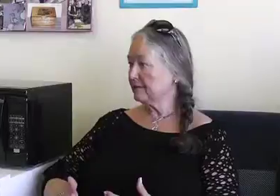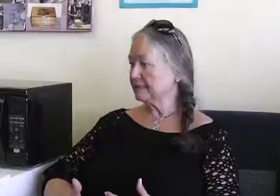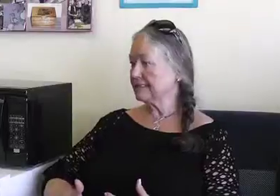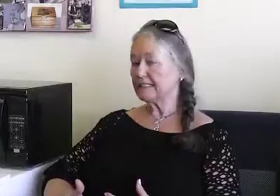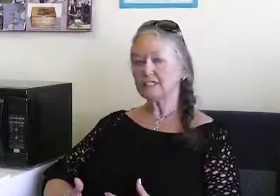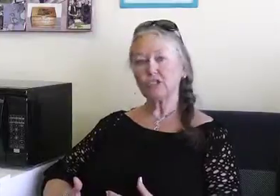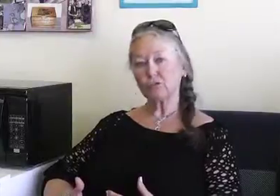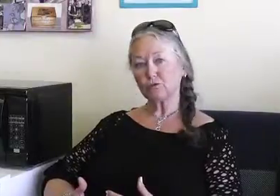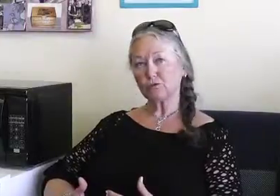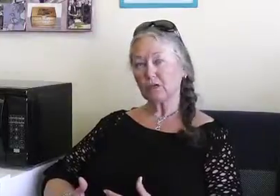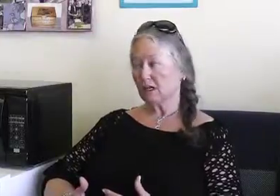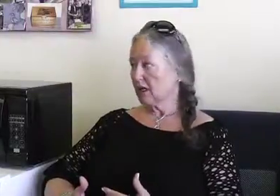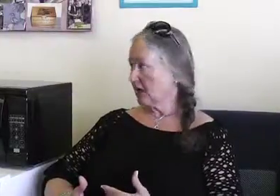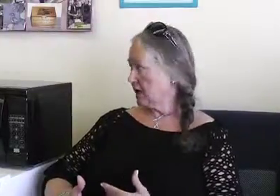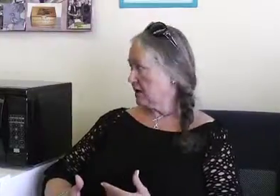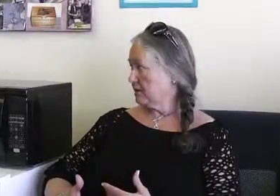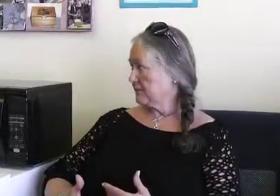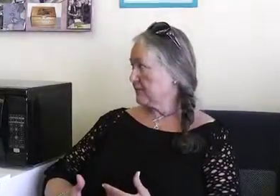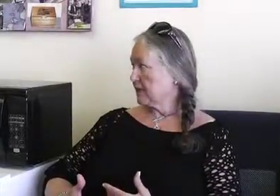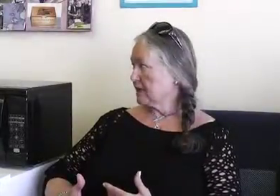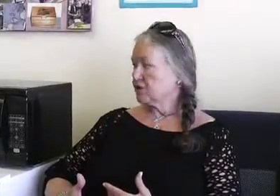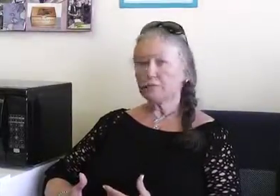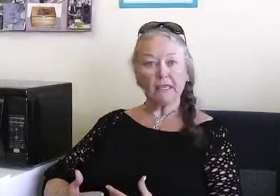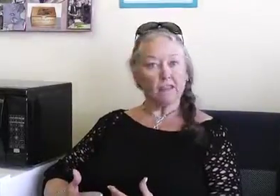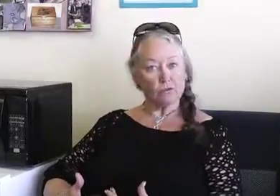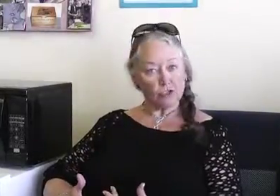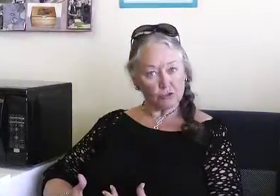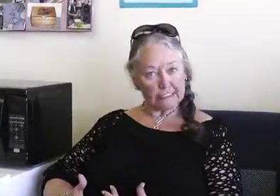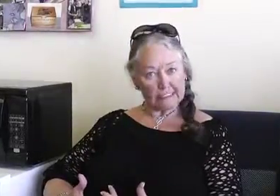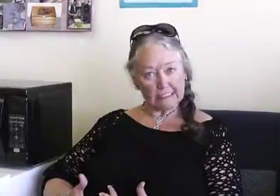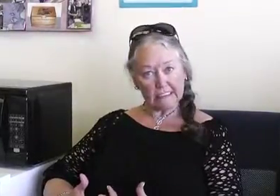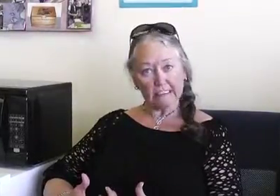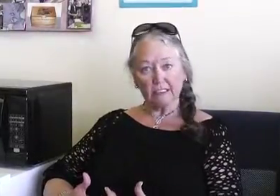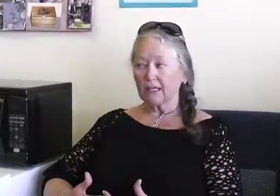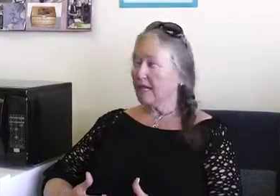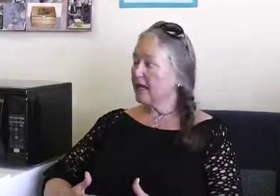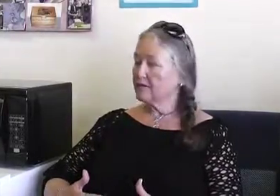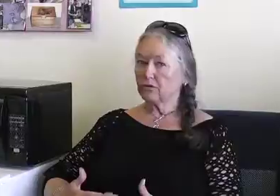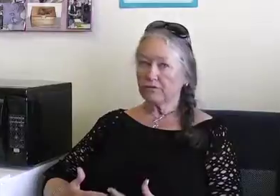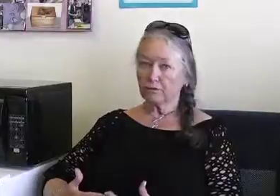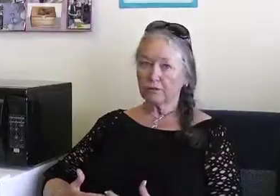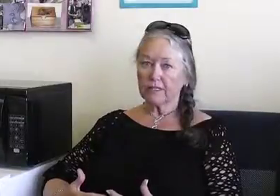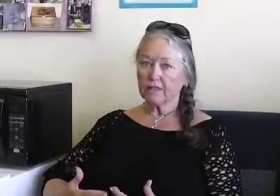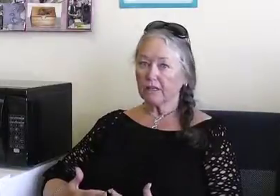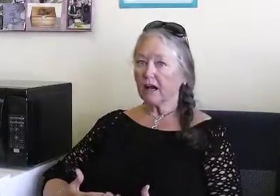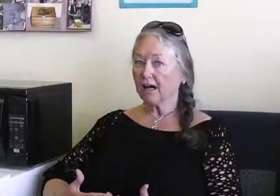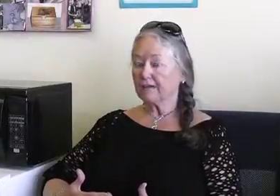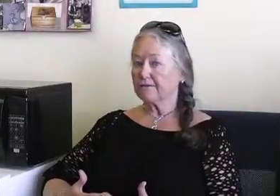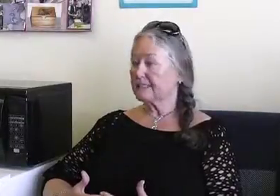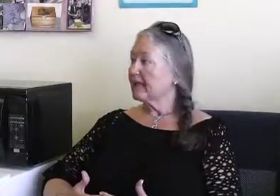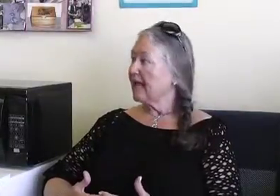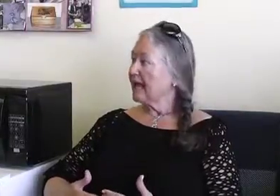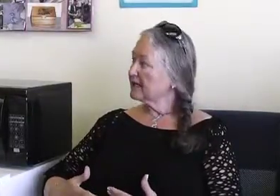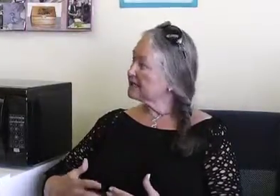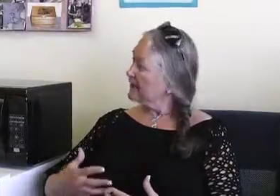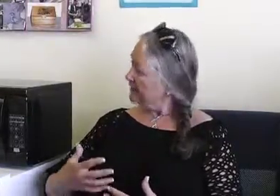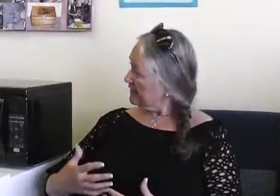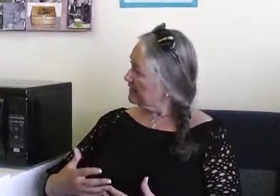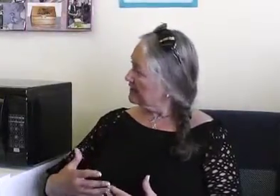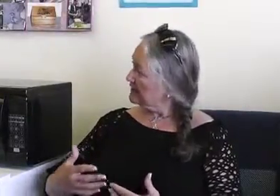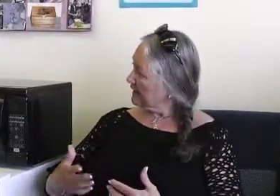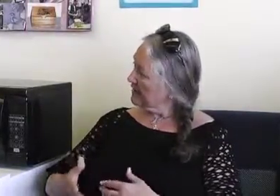the ability to make their own choices and move forward in their lives. And